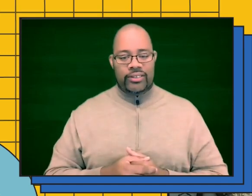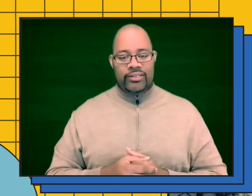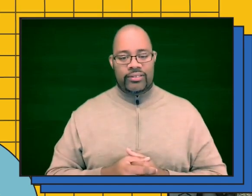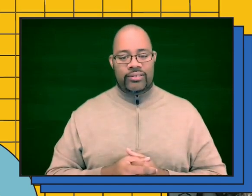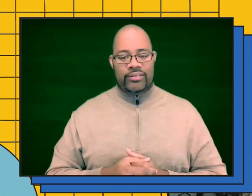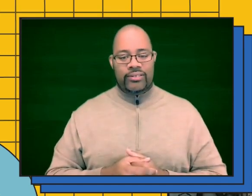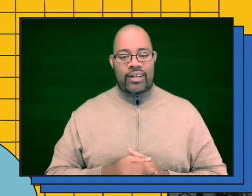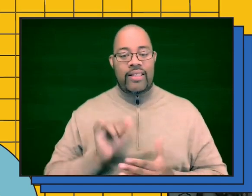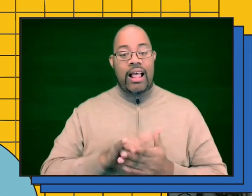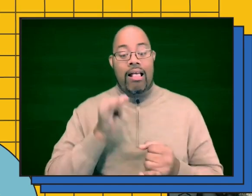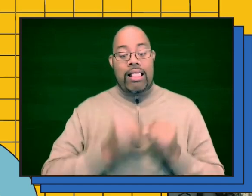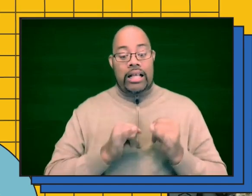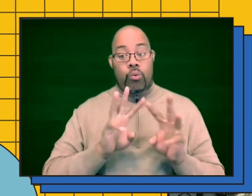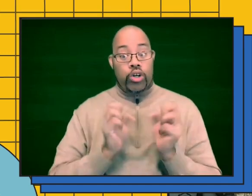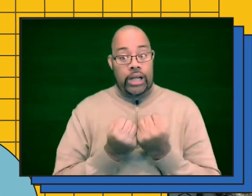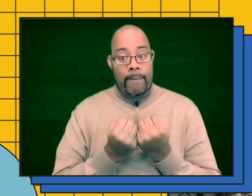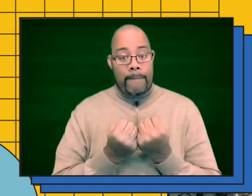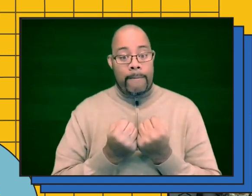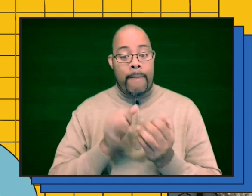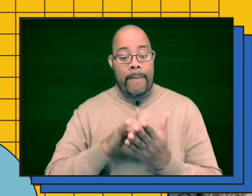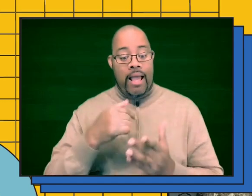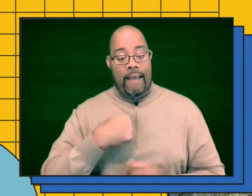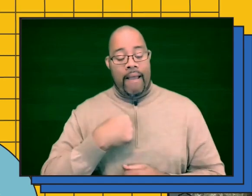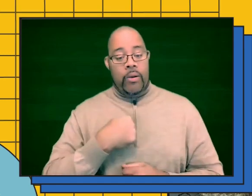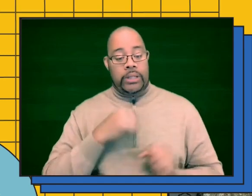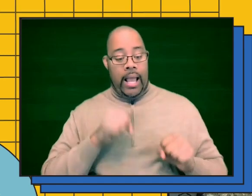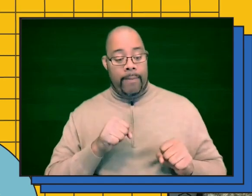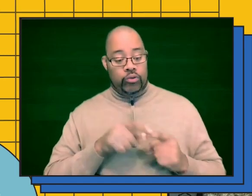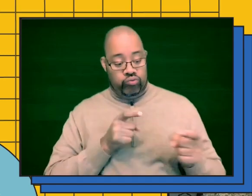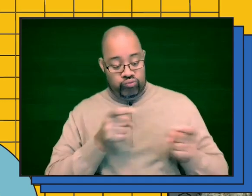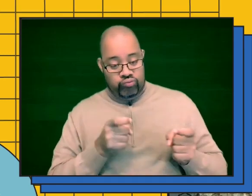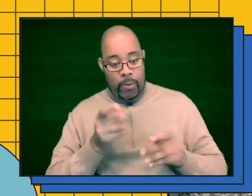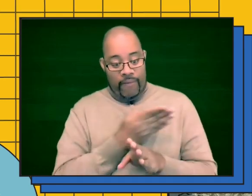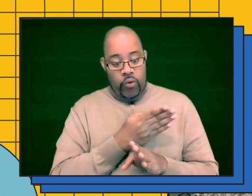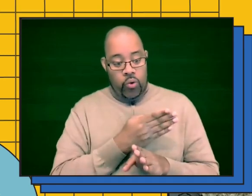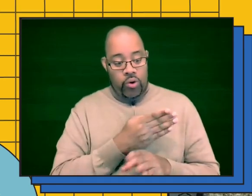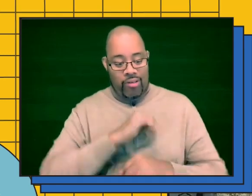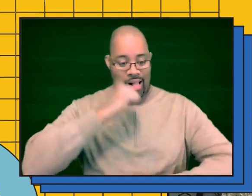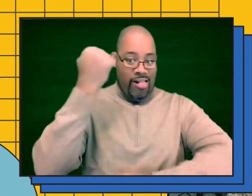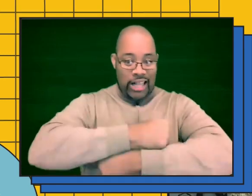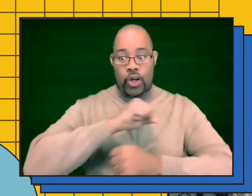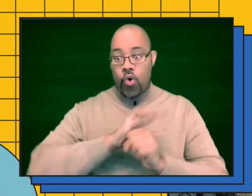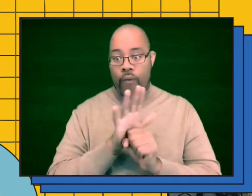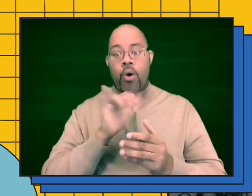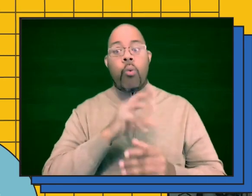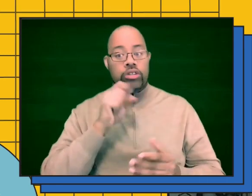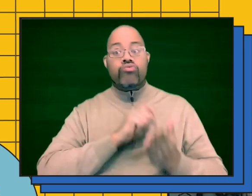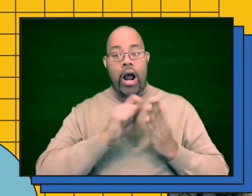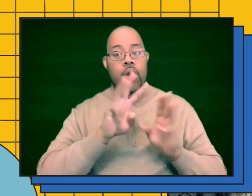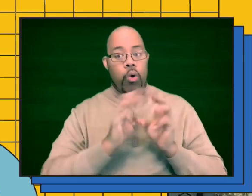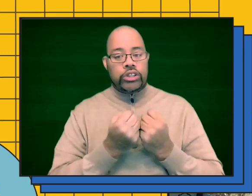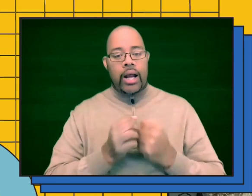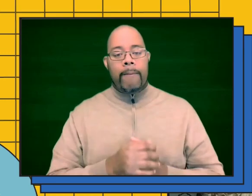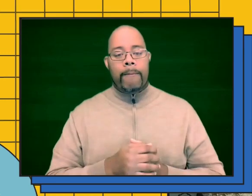introduction, that the last workshop that I got to facilitate before lockdown was a writing